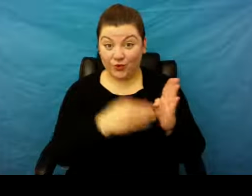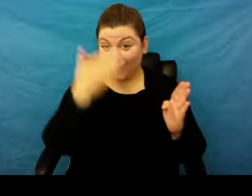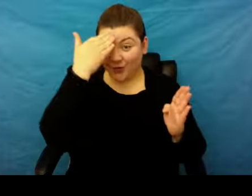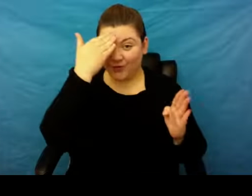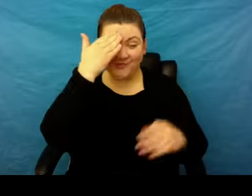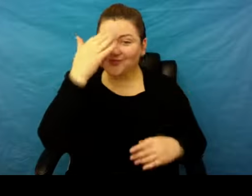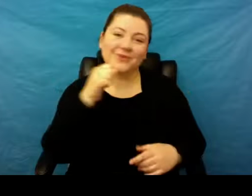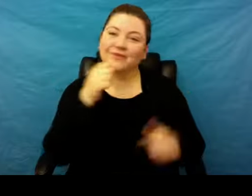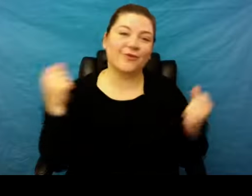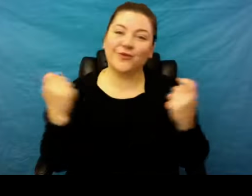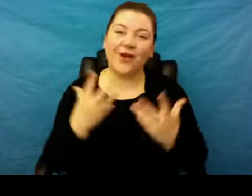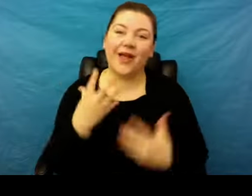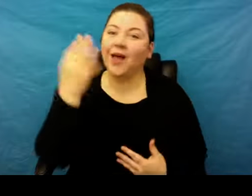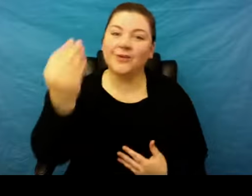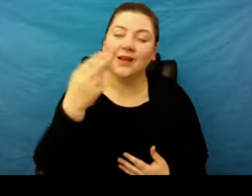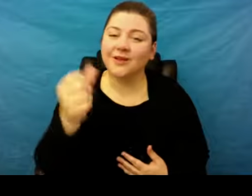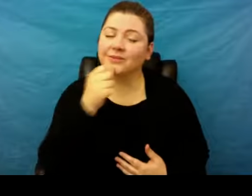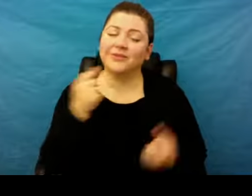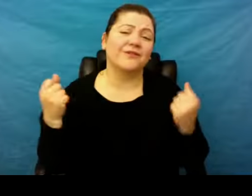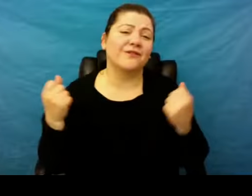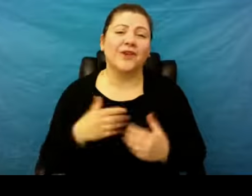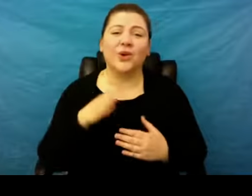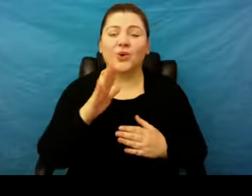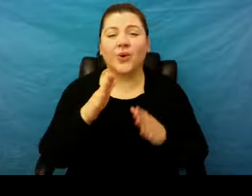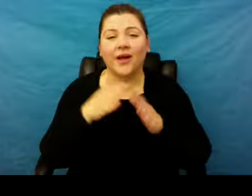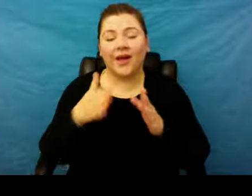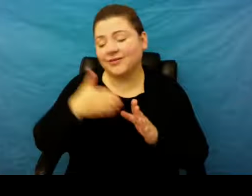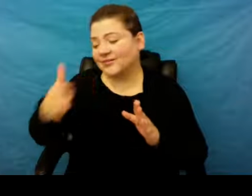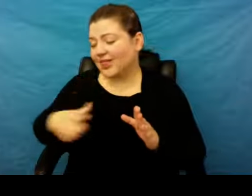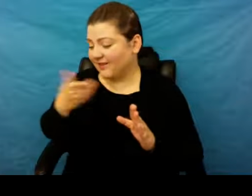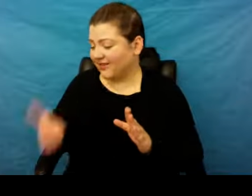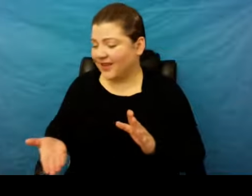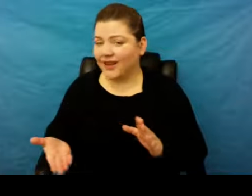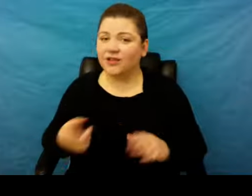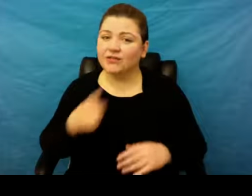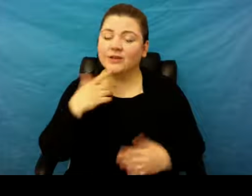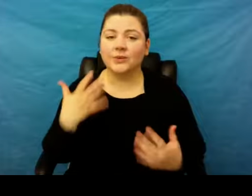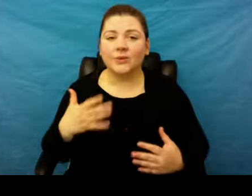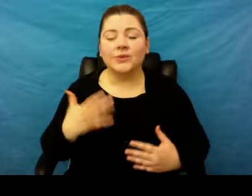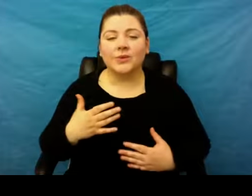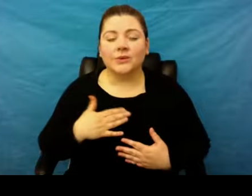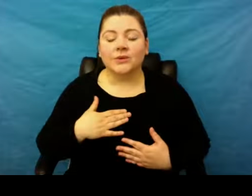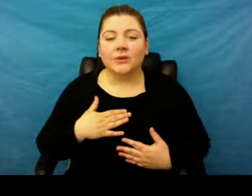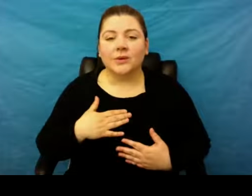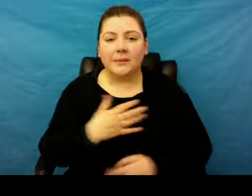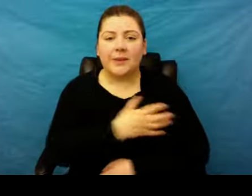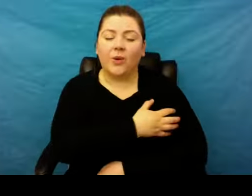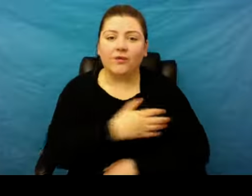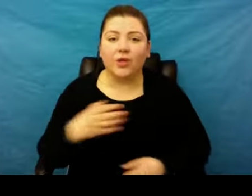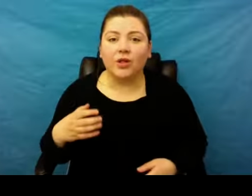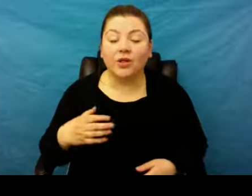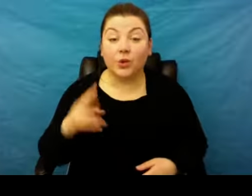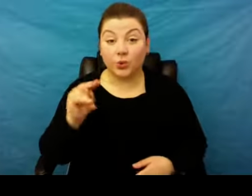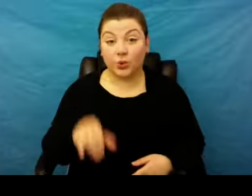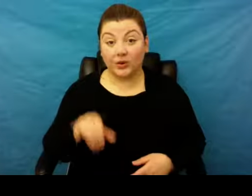scared of your neighbor. And I've actually found that to be incredibly liberating right now. So in New York City, we're receiving